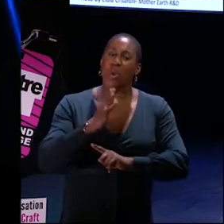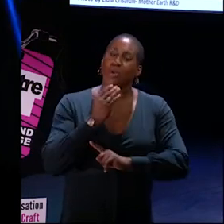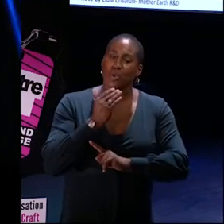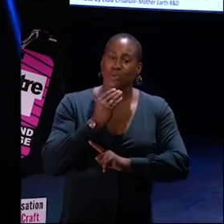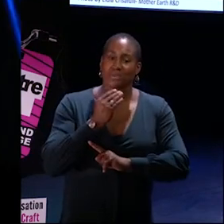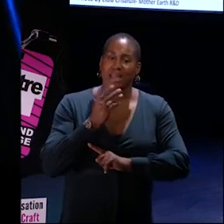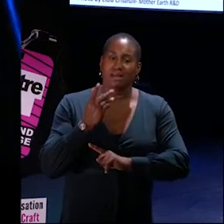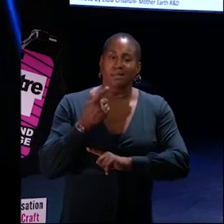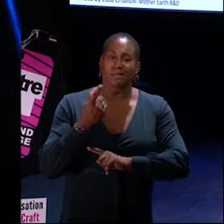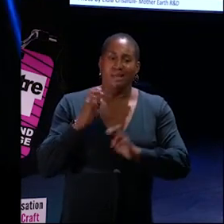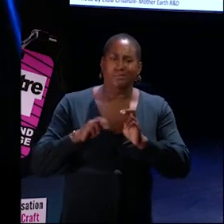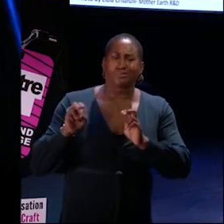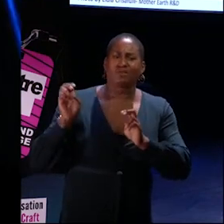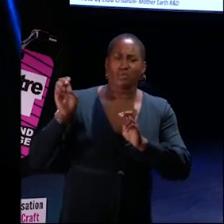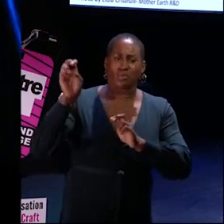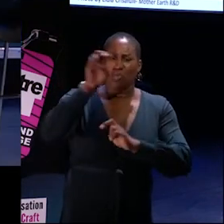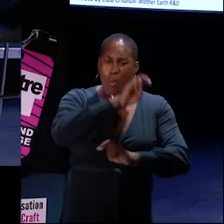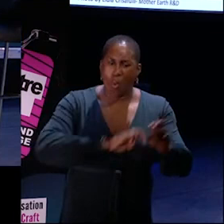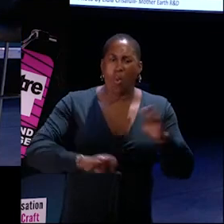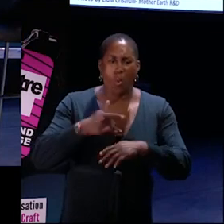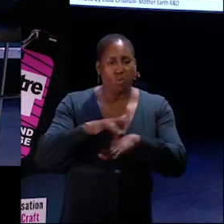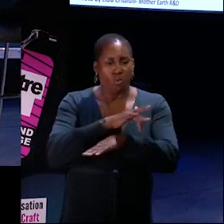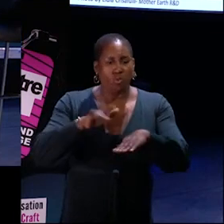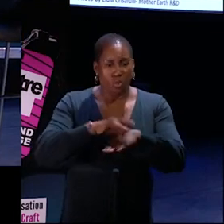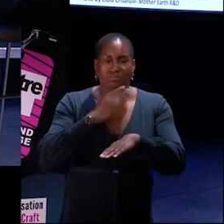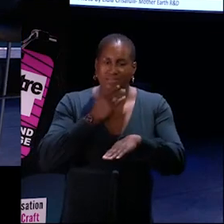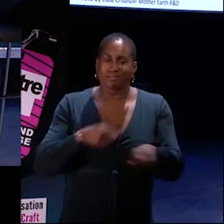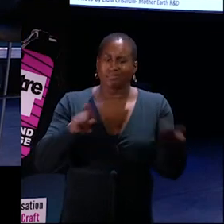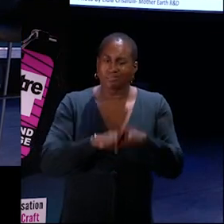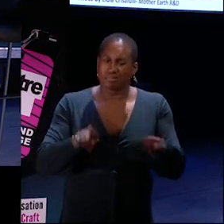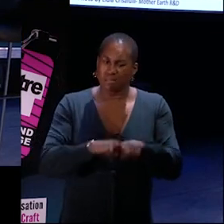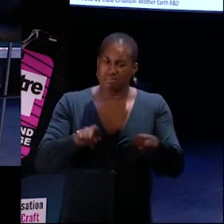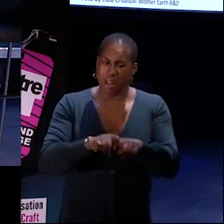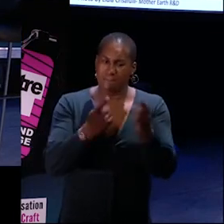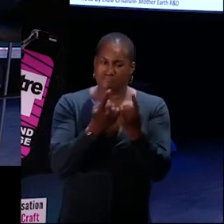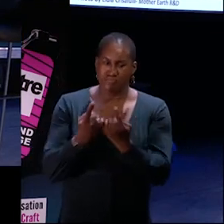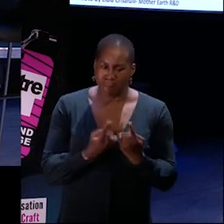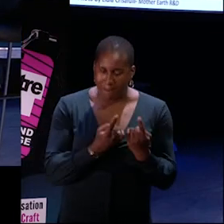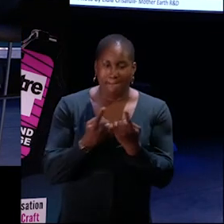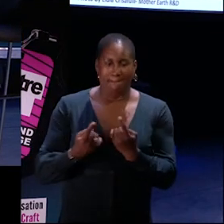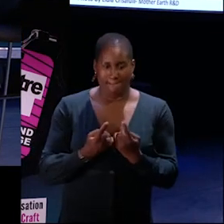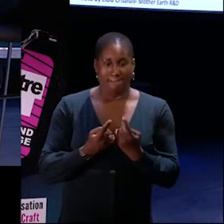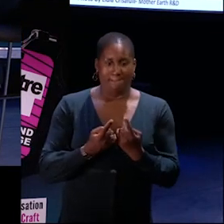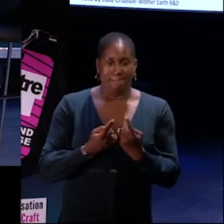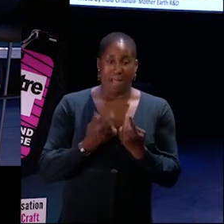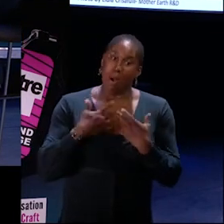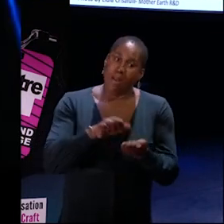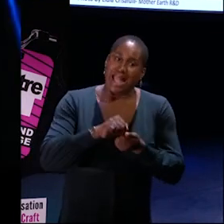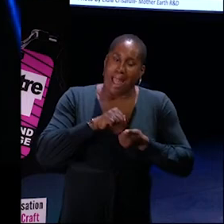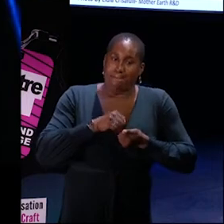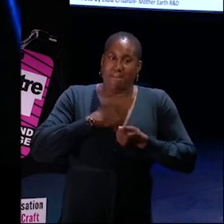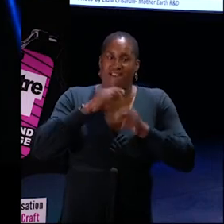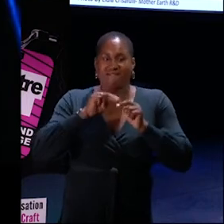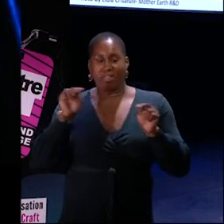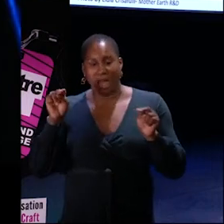my flat. I think that's another thing, is you sort of end up like collecting a lot of things when you're trying to do environmental stuff. But yeah, we still